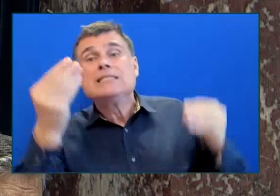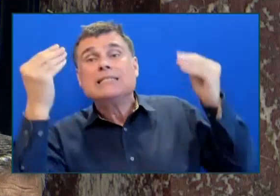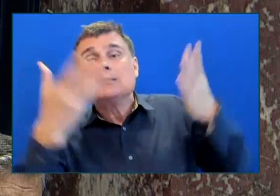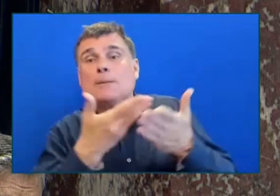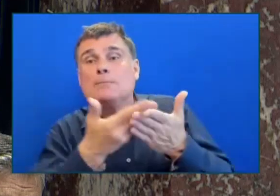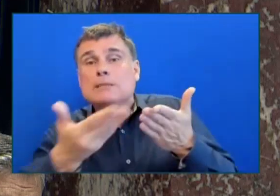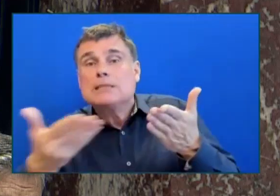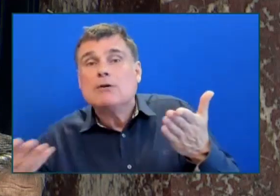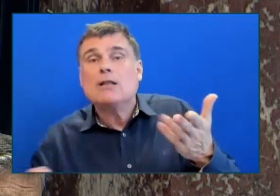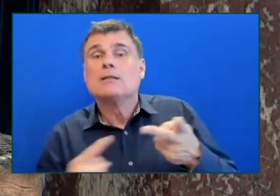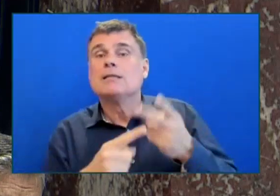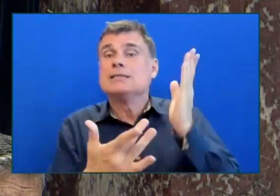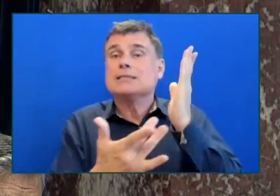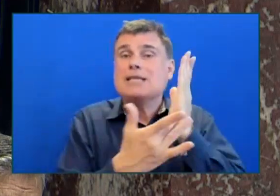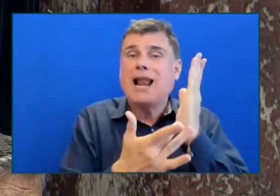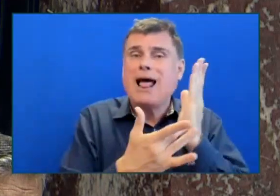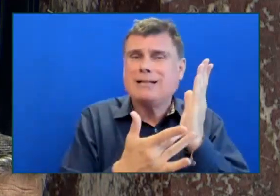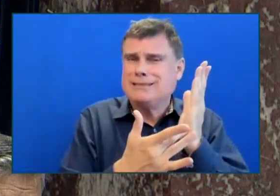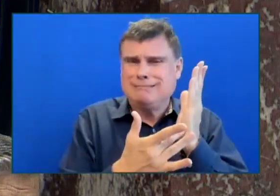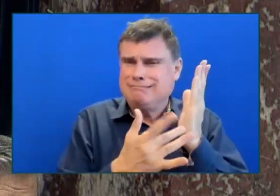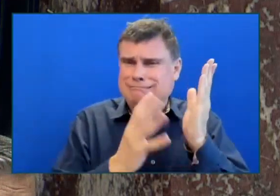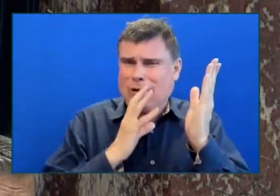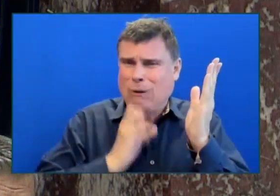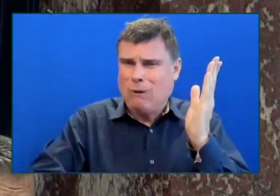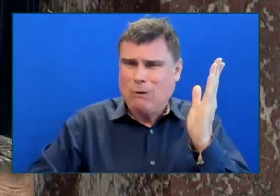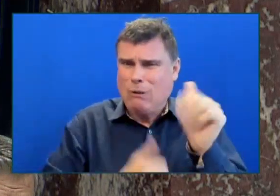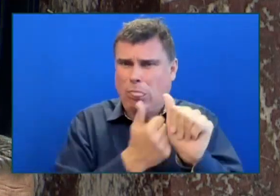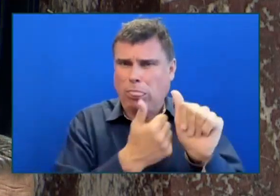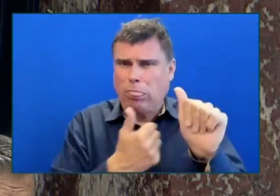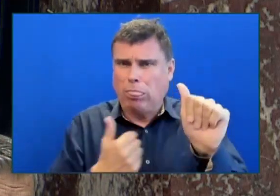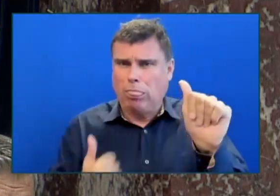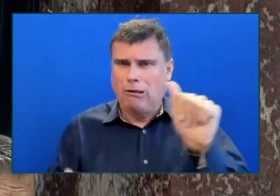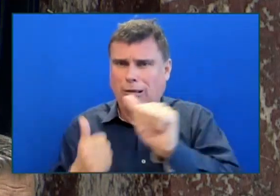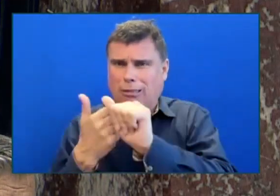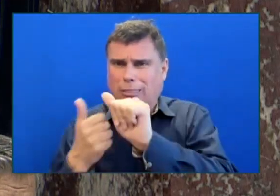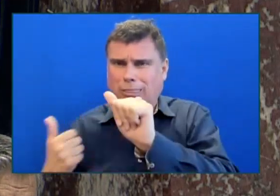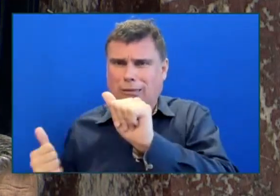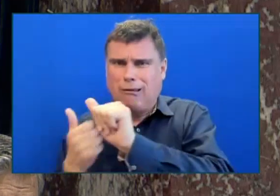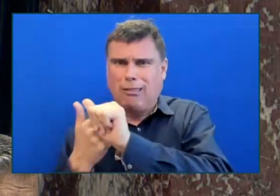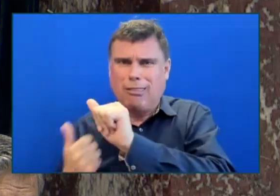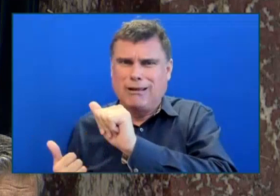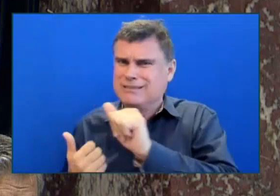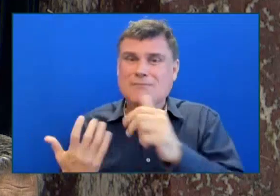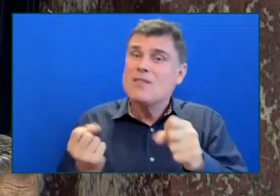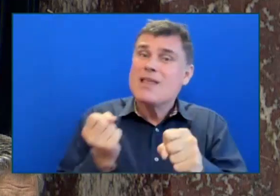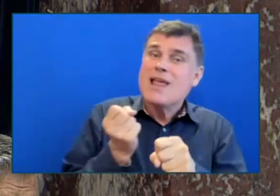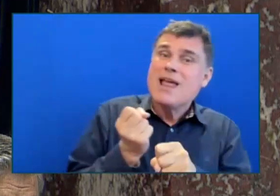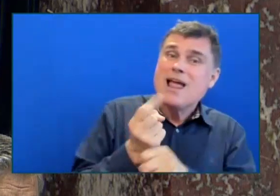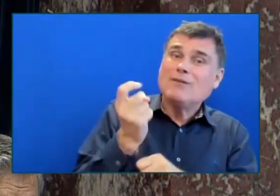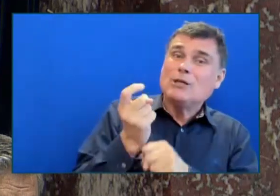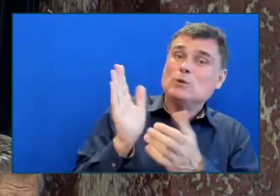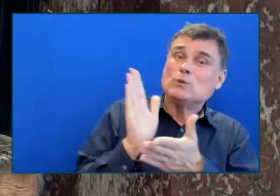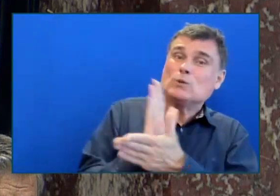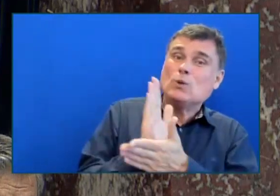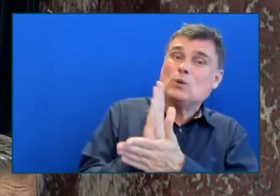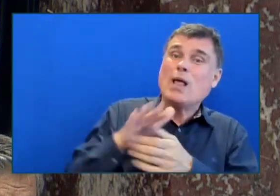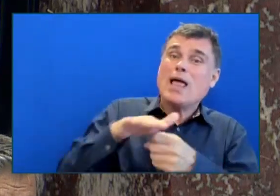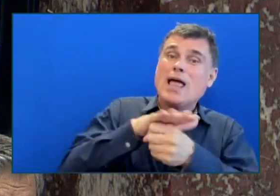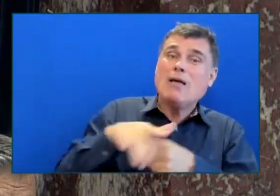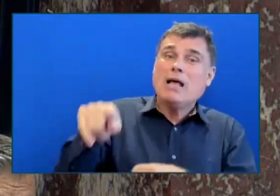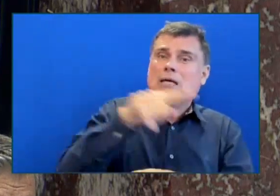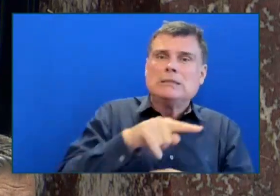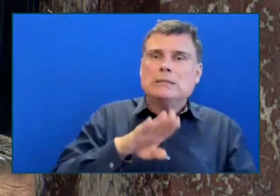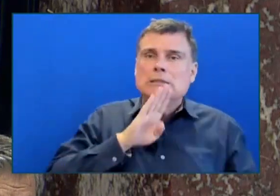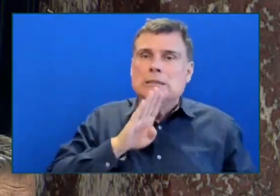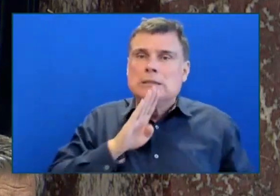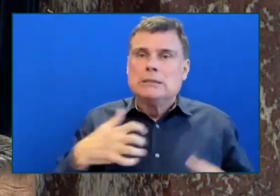structural deficits that they're facing every single budget year, including this year. In 2018, this government's review panel report recommended changes